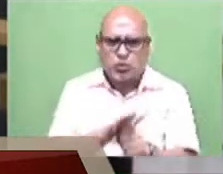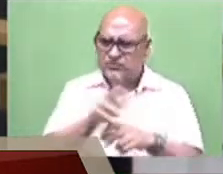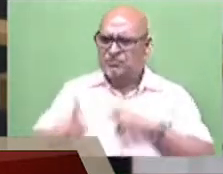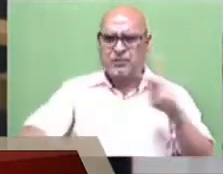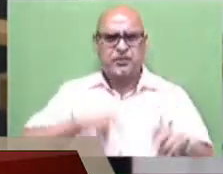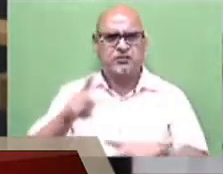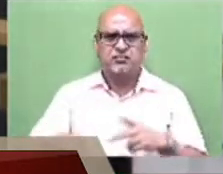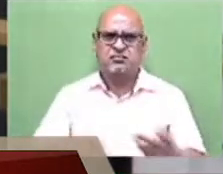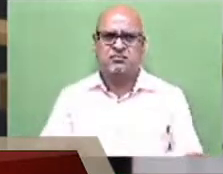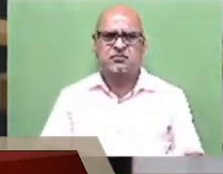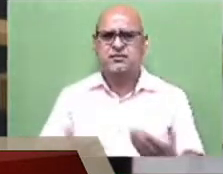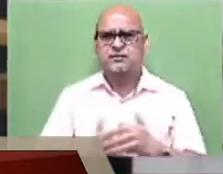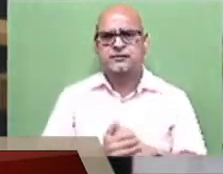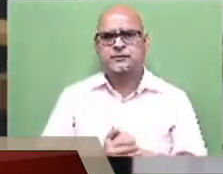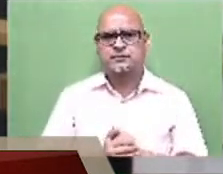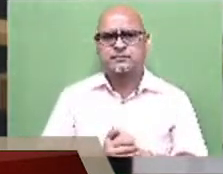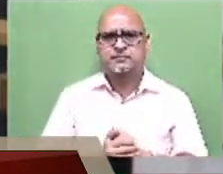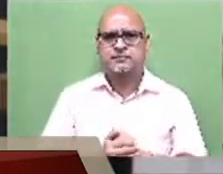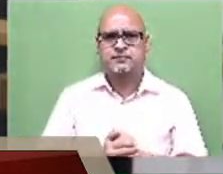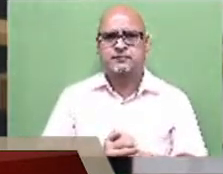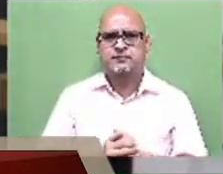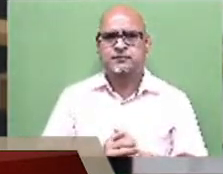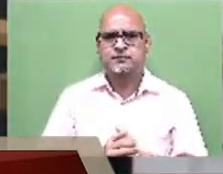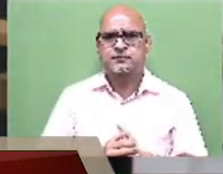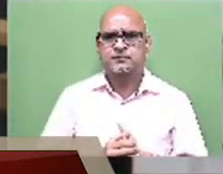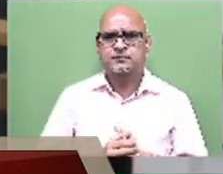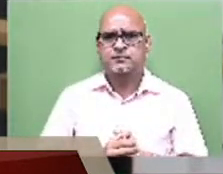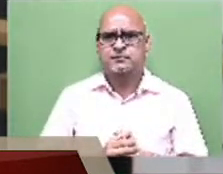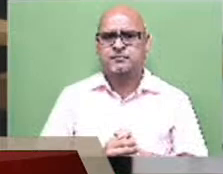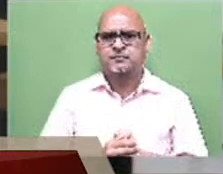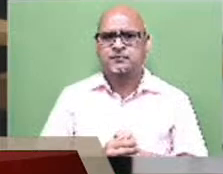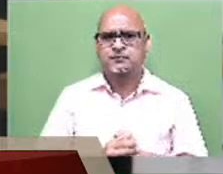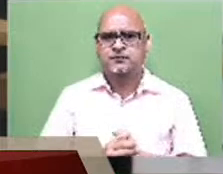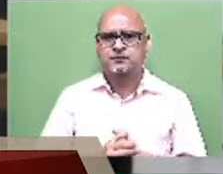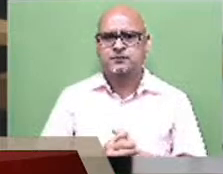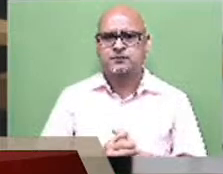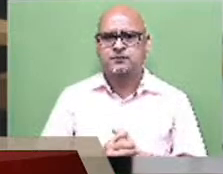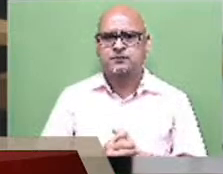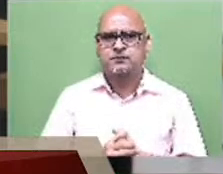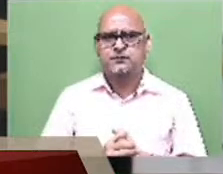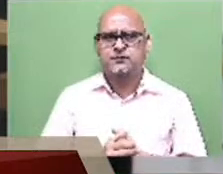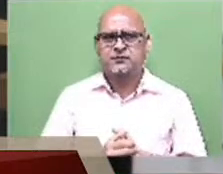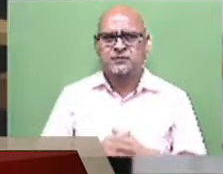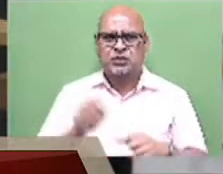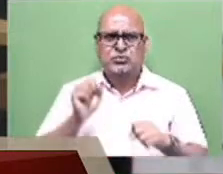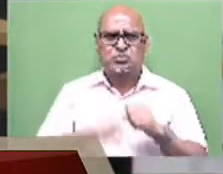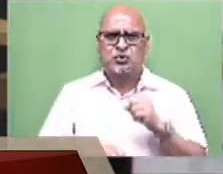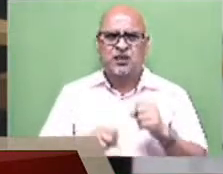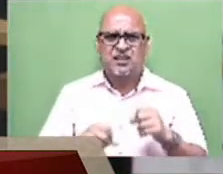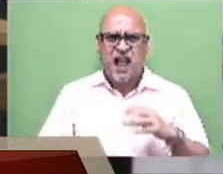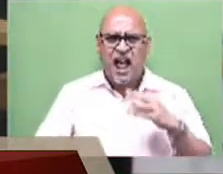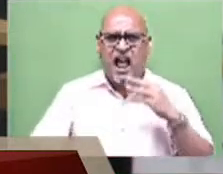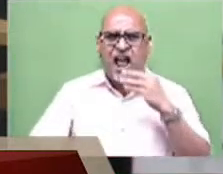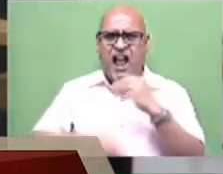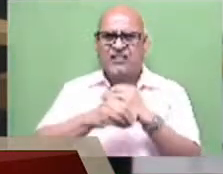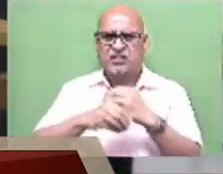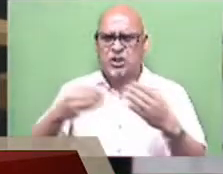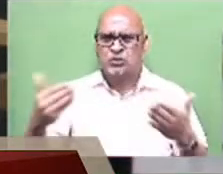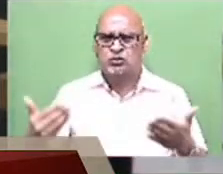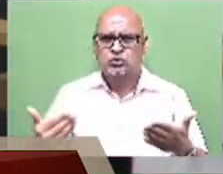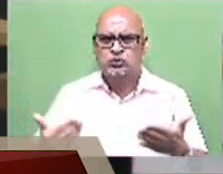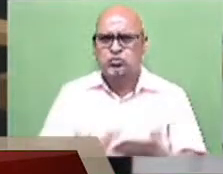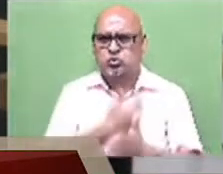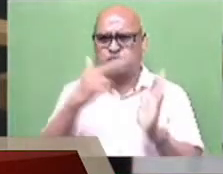of wearing face masks and also other regulations made under the Public Health Ordinance. But the Prime Minister